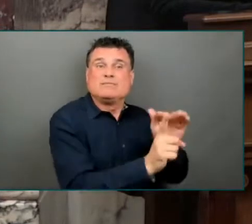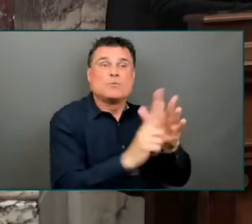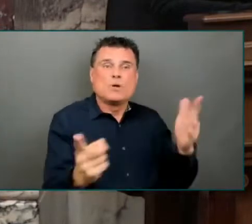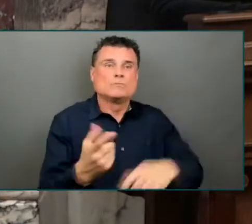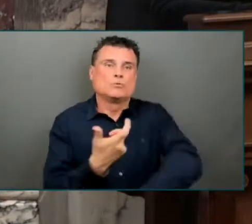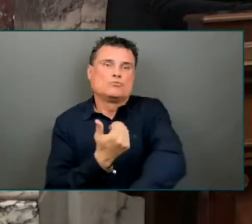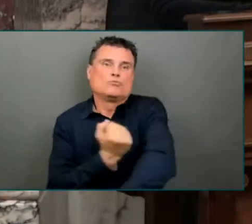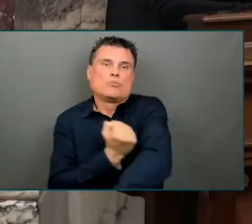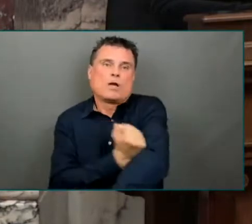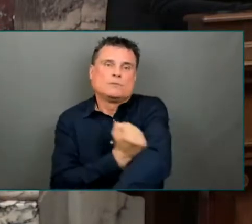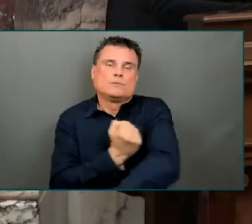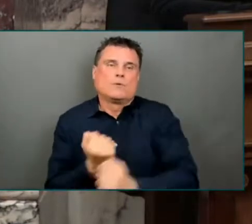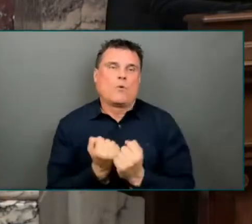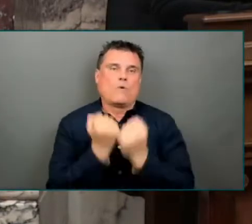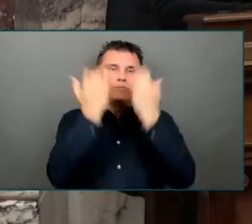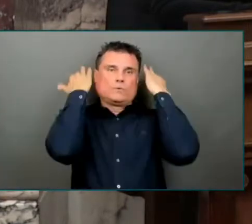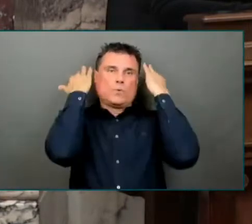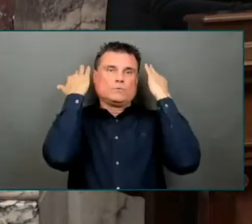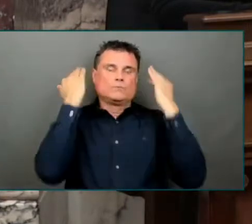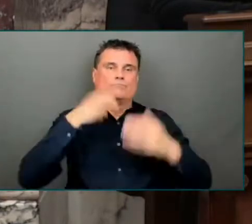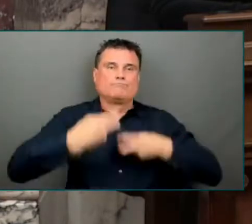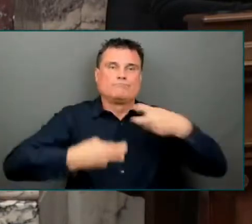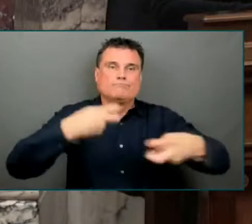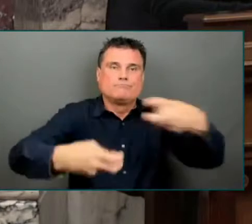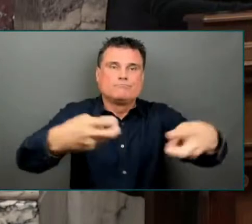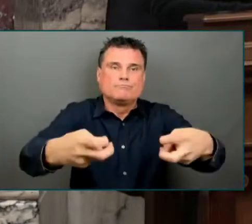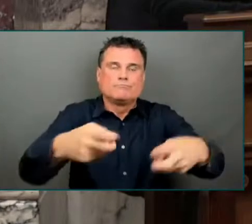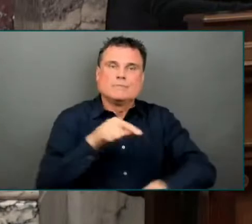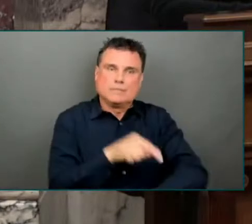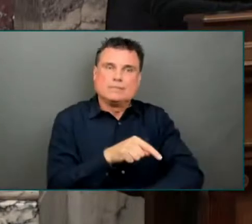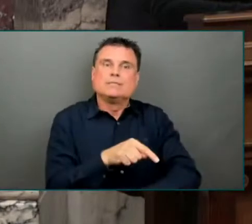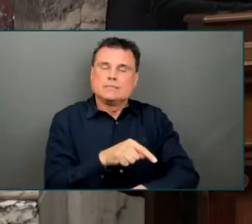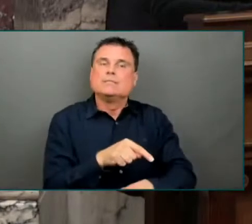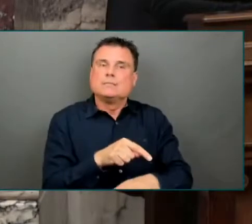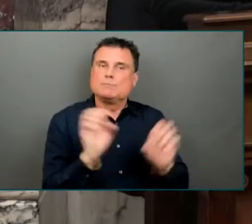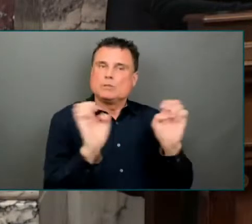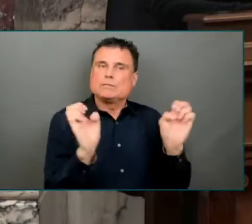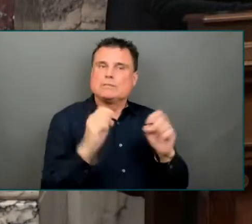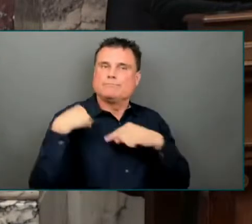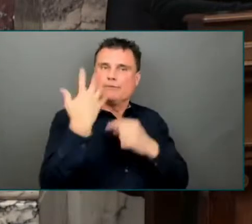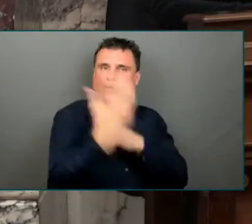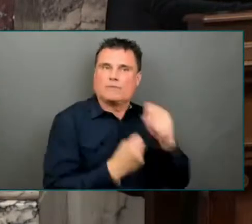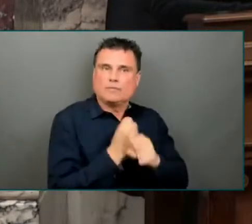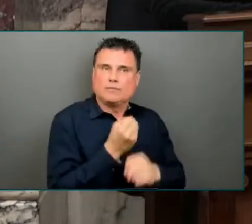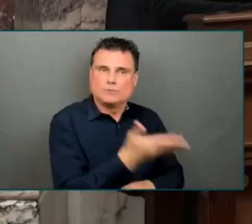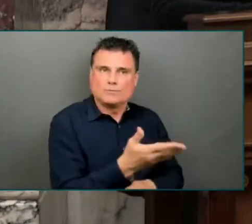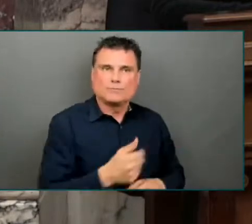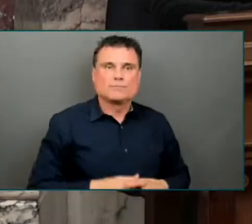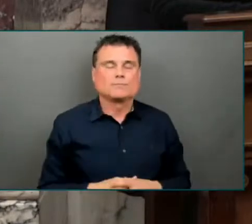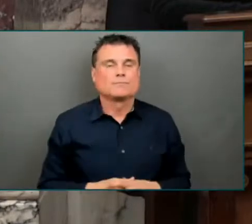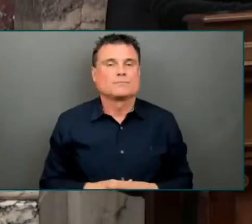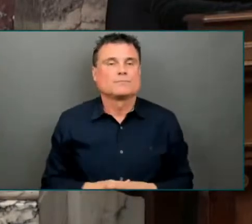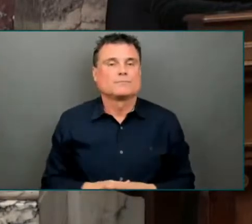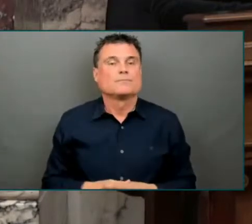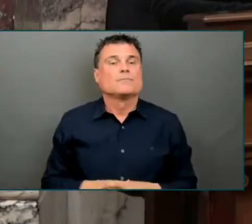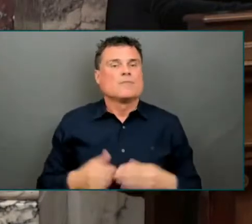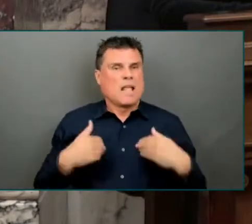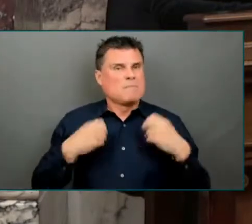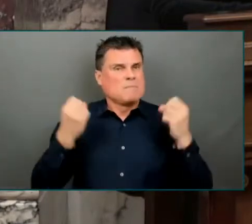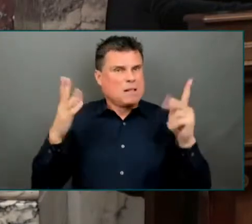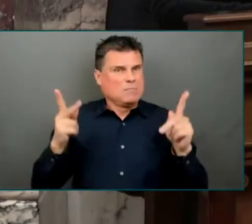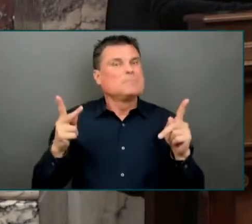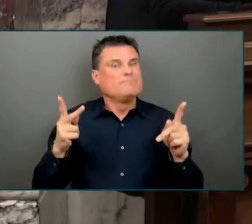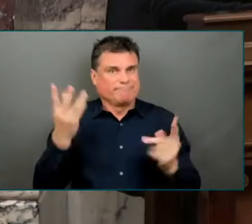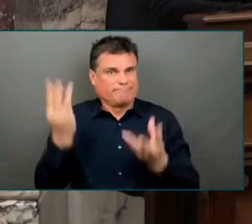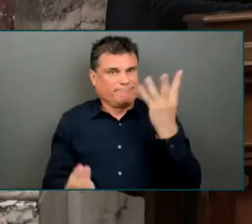we have lost to a poison drug supply. The parents and siblings, the children and colleagues, the friends